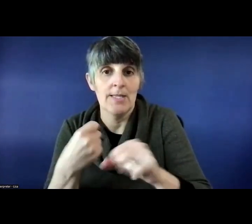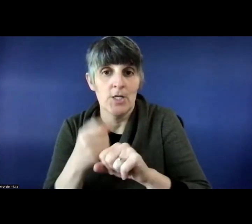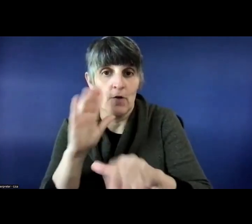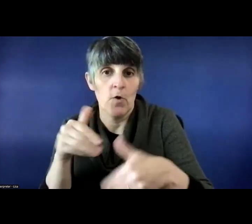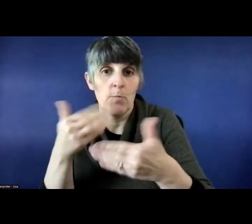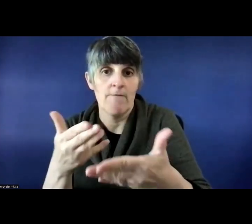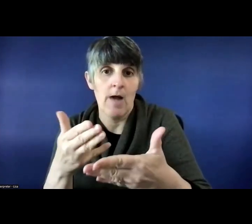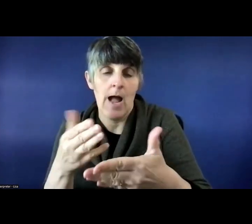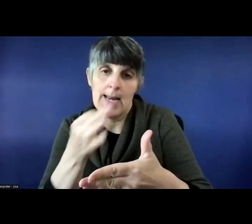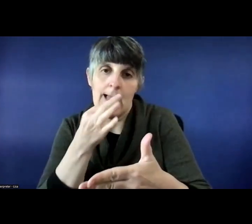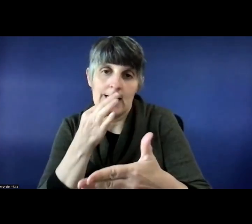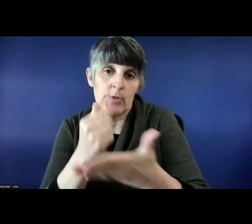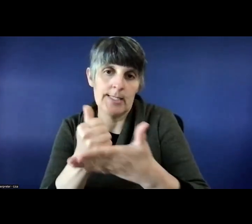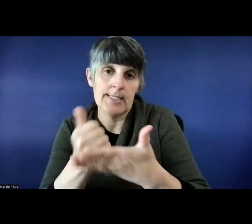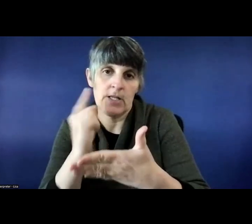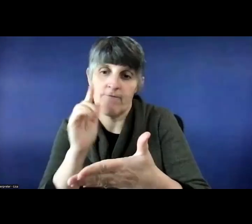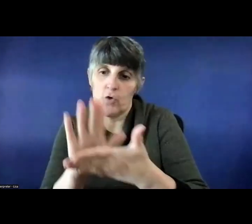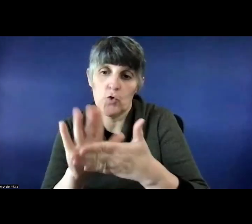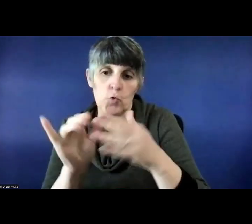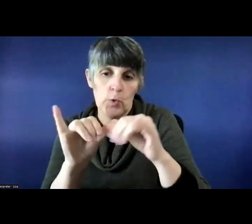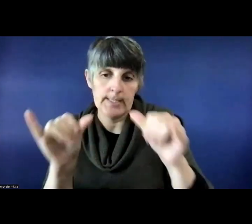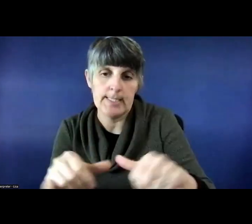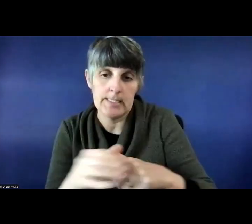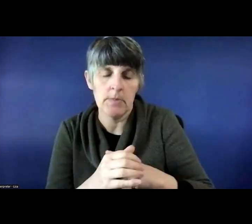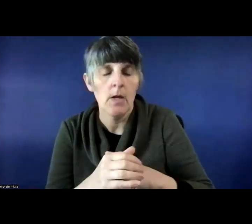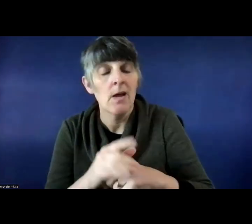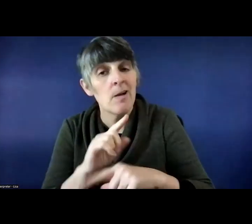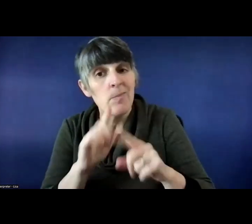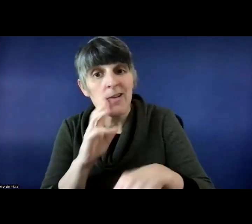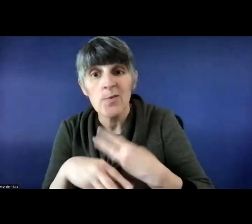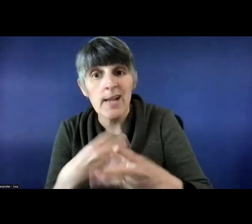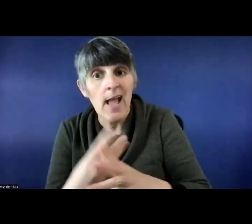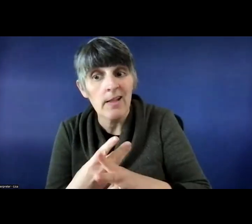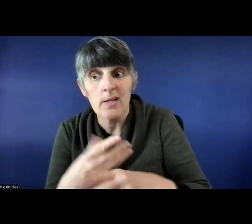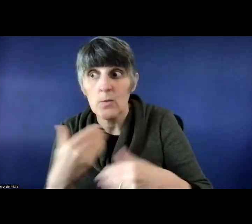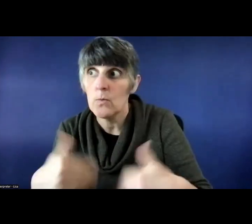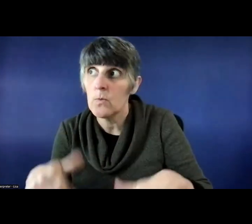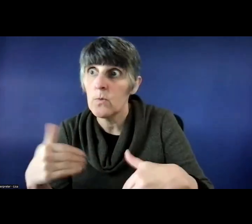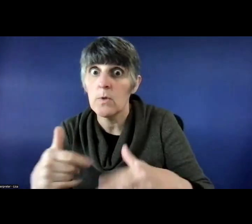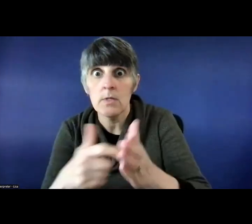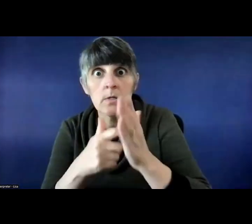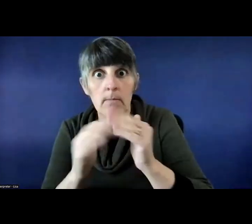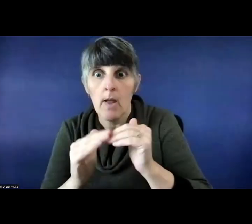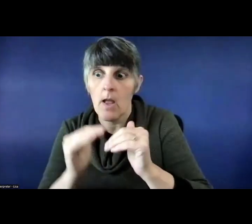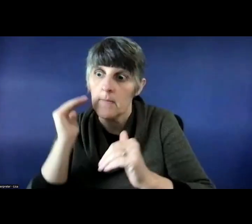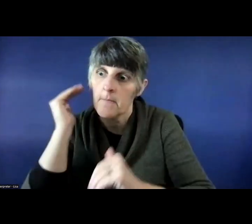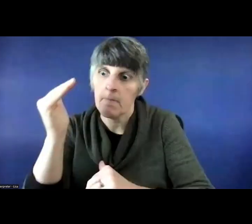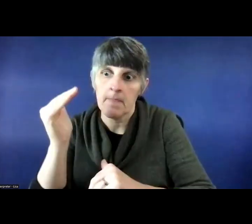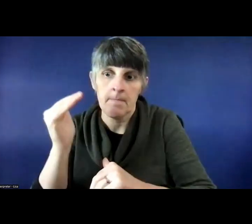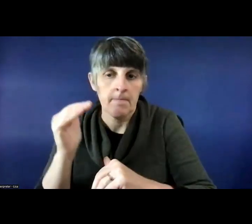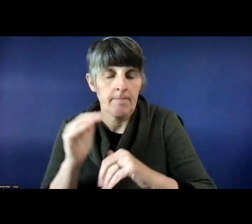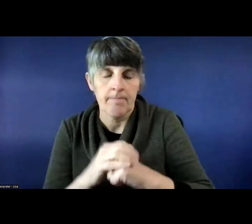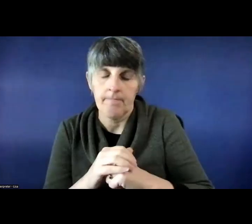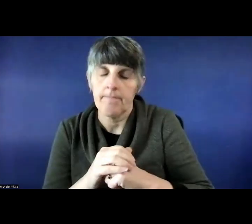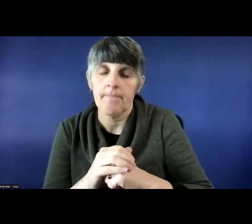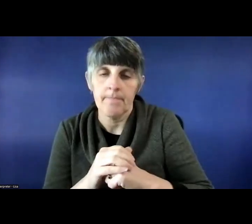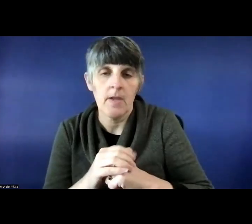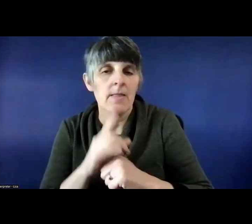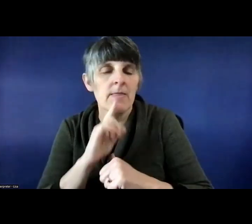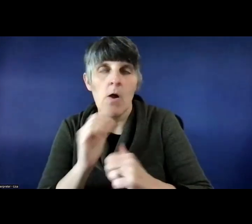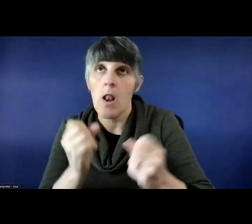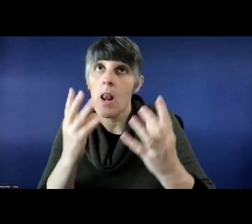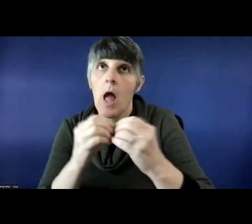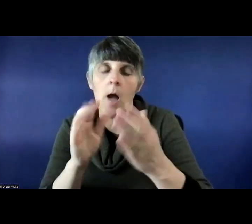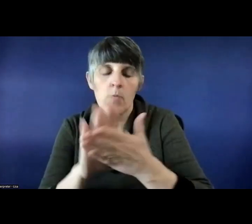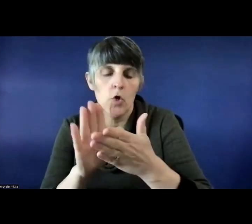provide expert assistance to school systems. But the reality is the demand far exceeds the capacity. There are far more